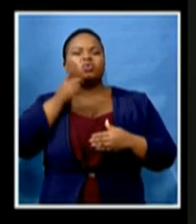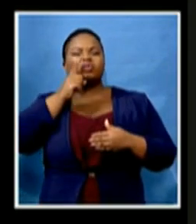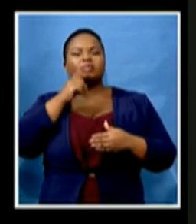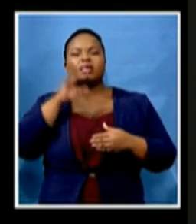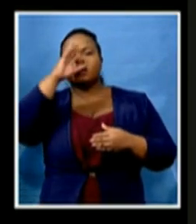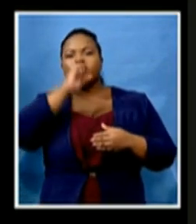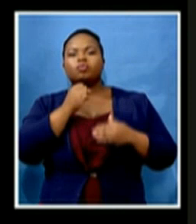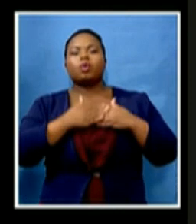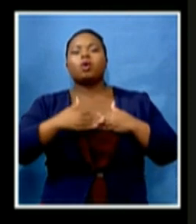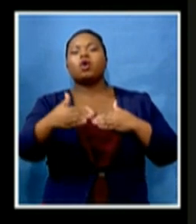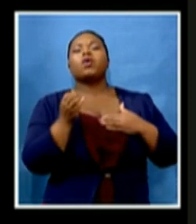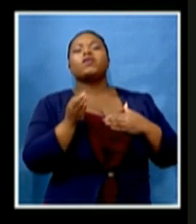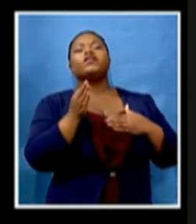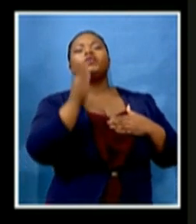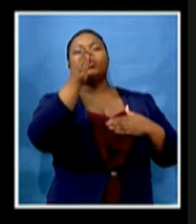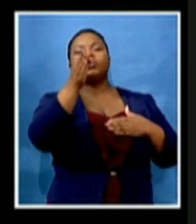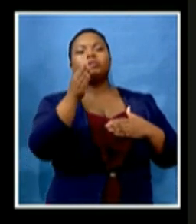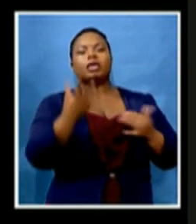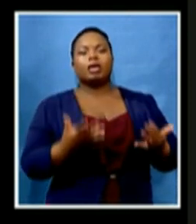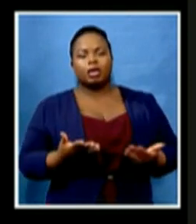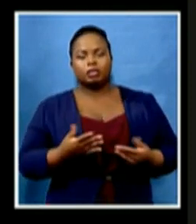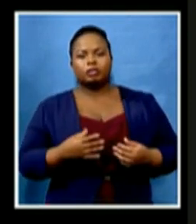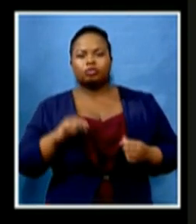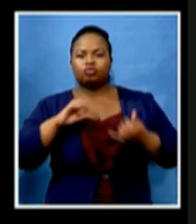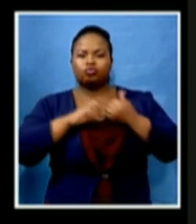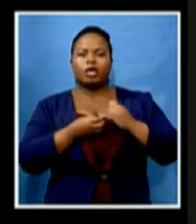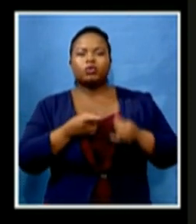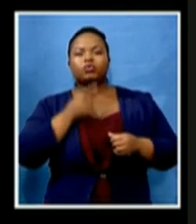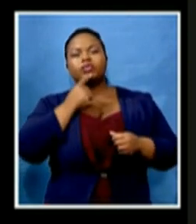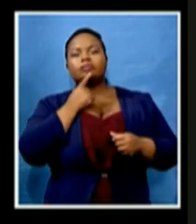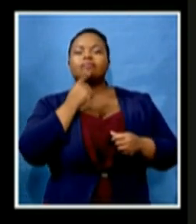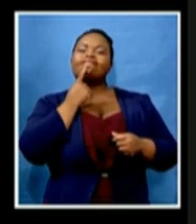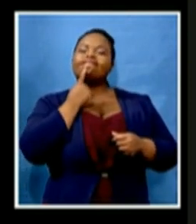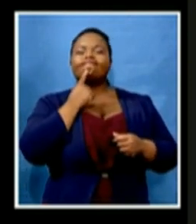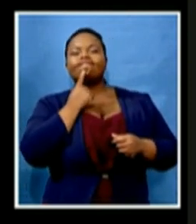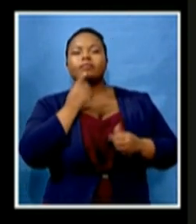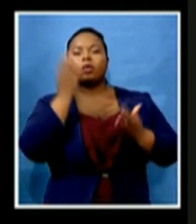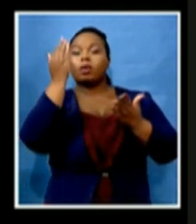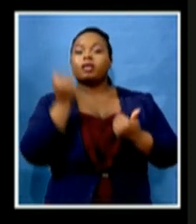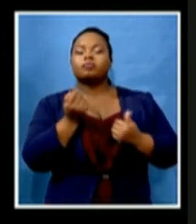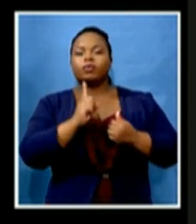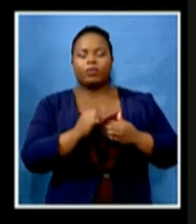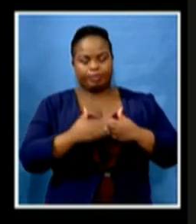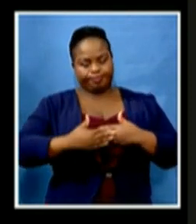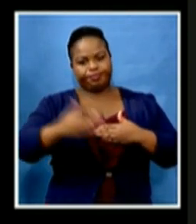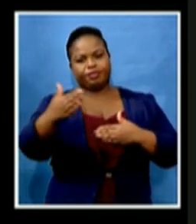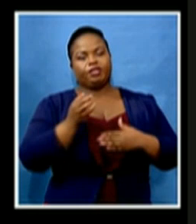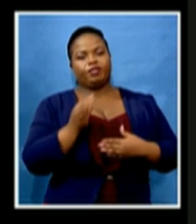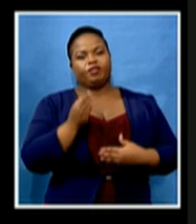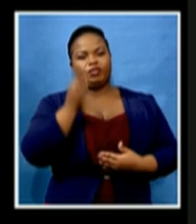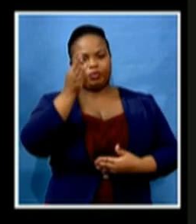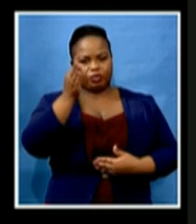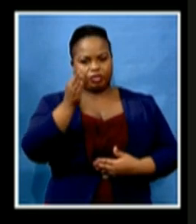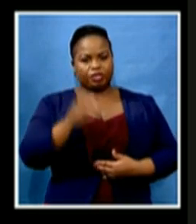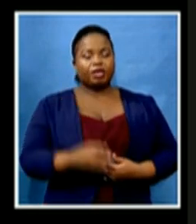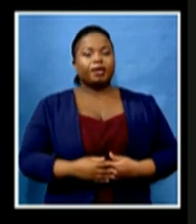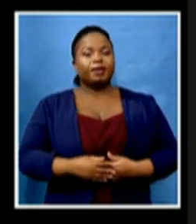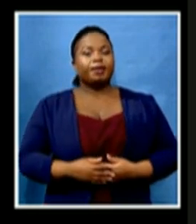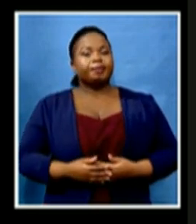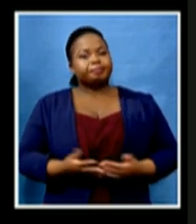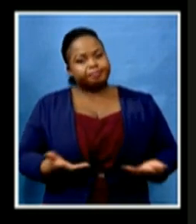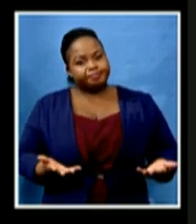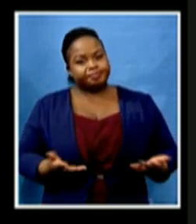will land as a country. And therefore, with this symposium we